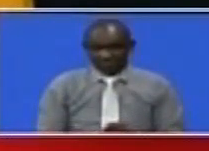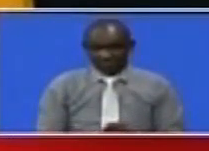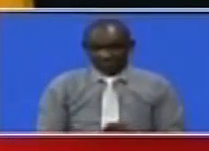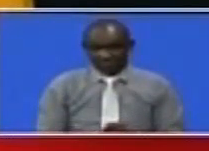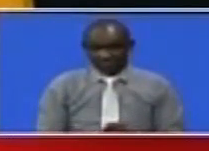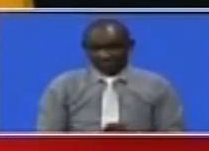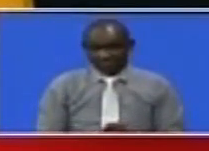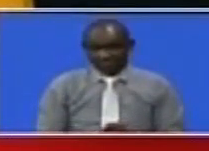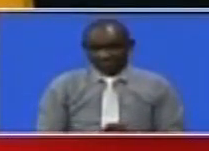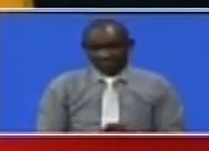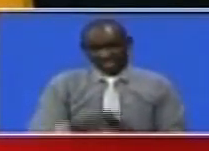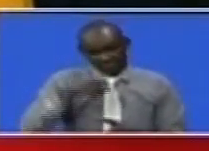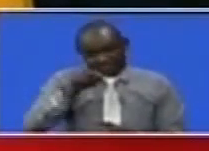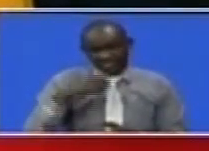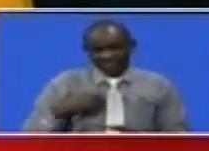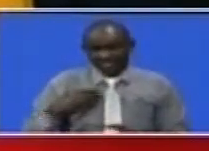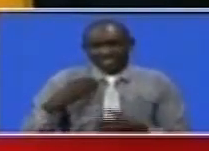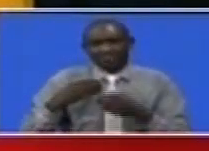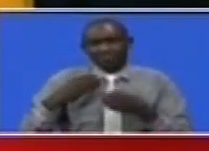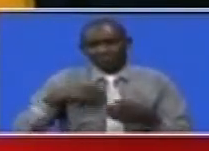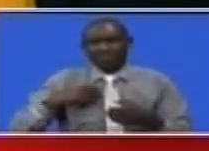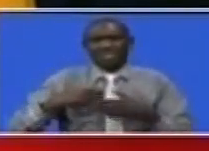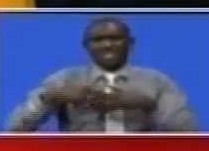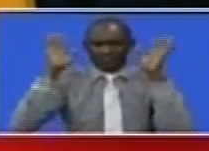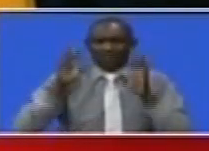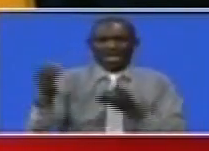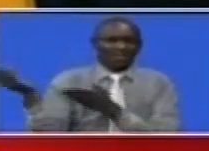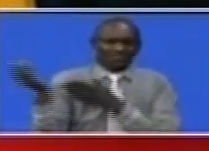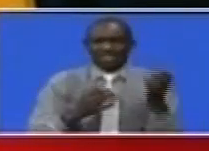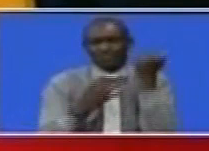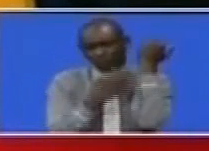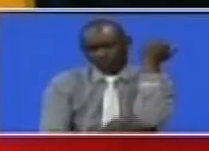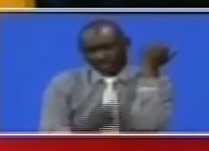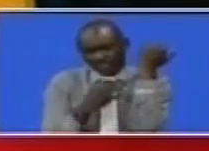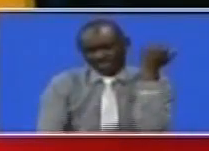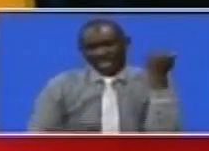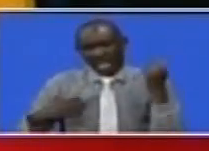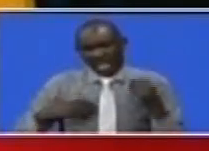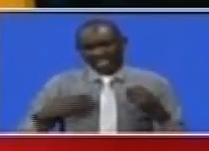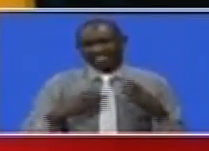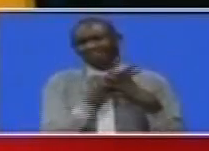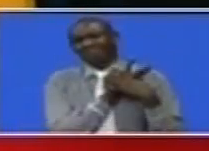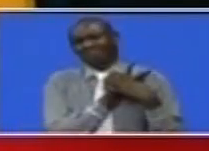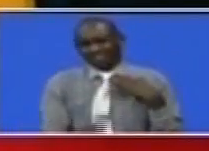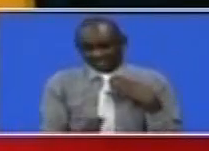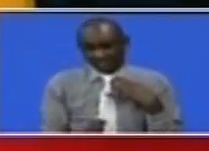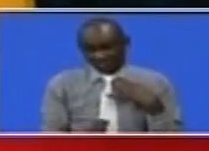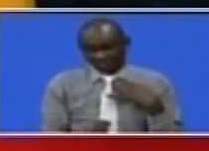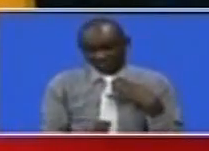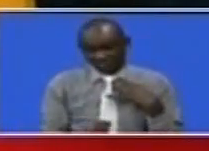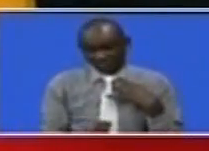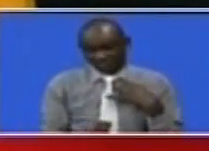and despair born of poverty and frustration.